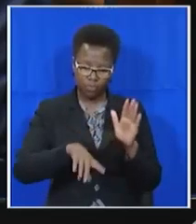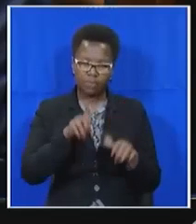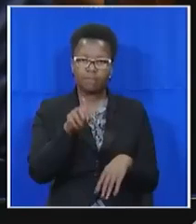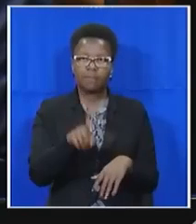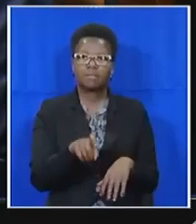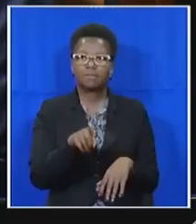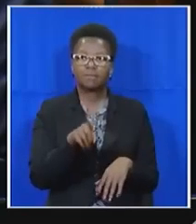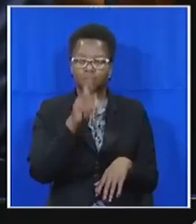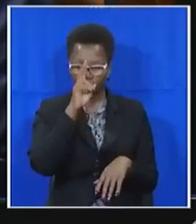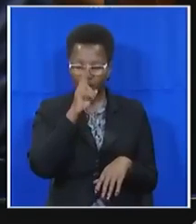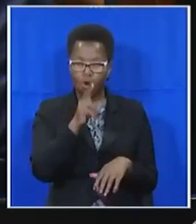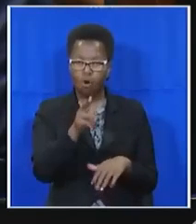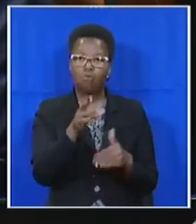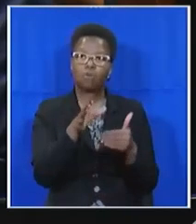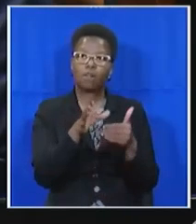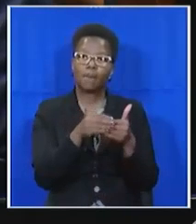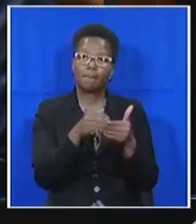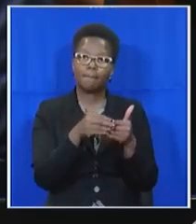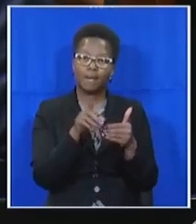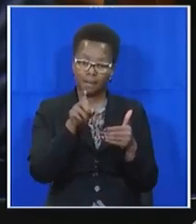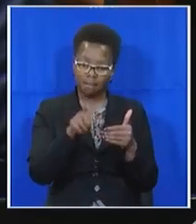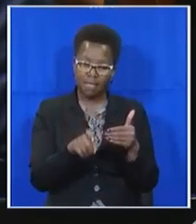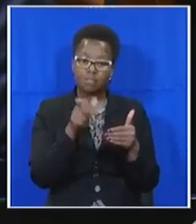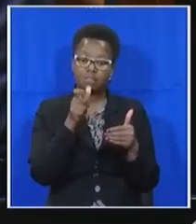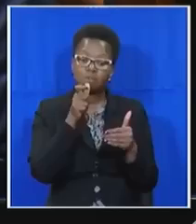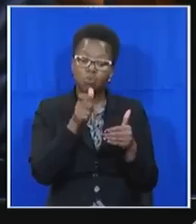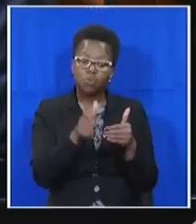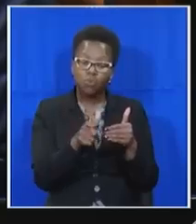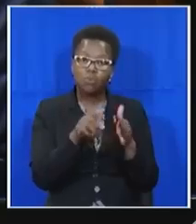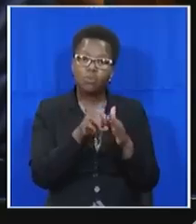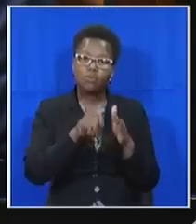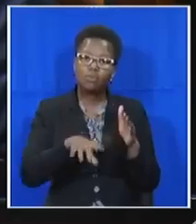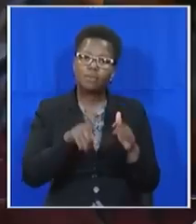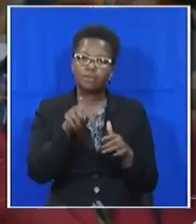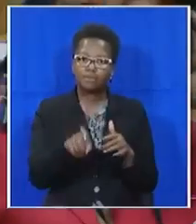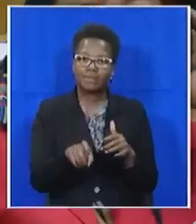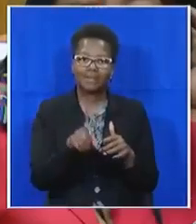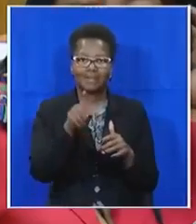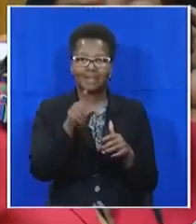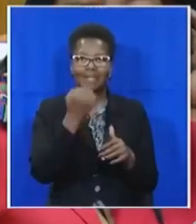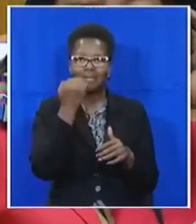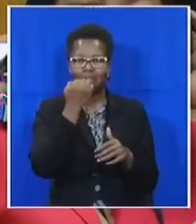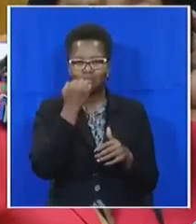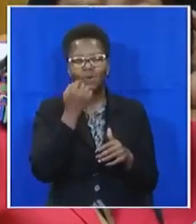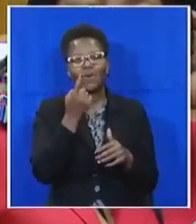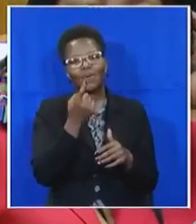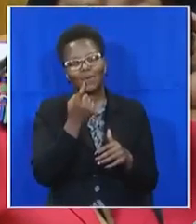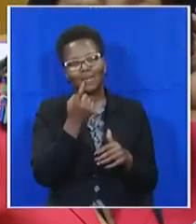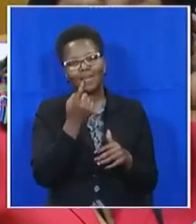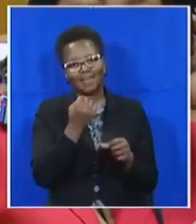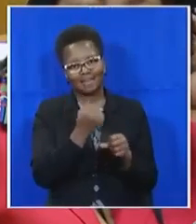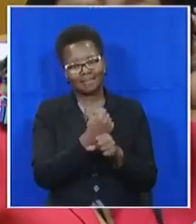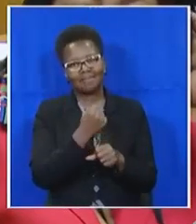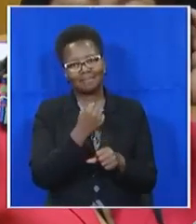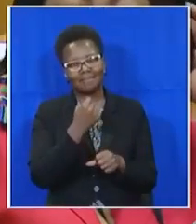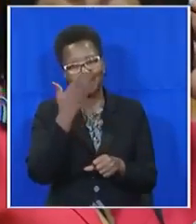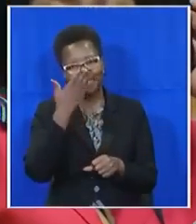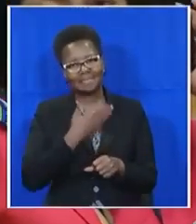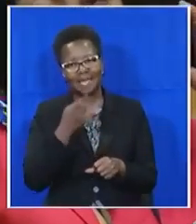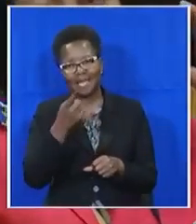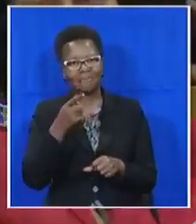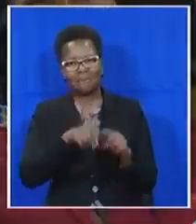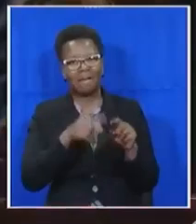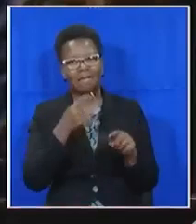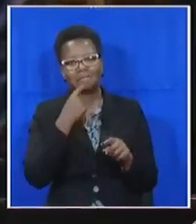Honorable member, you must withdraw unconditionally. Pity that you cannot tell other people to withdraw.